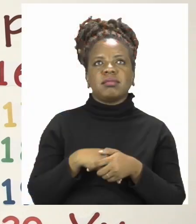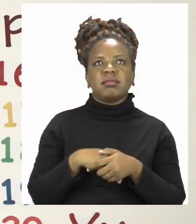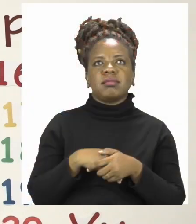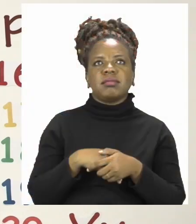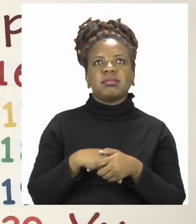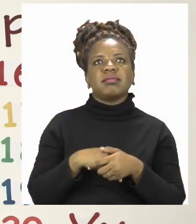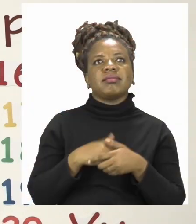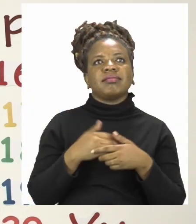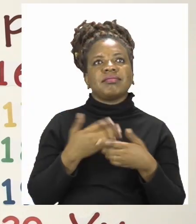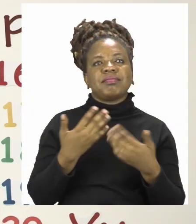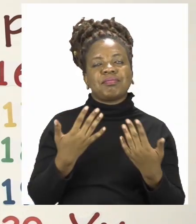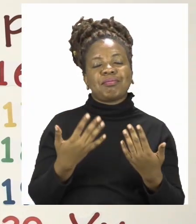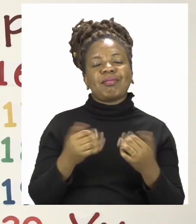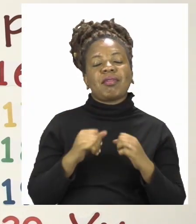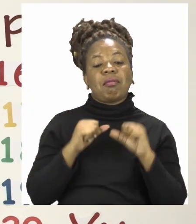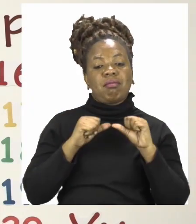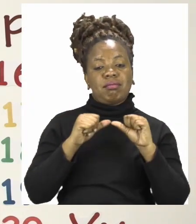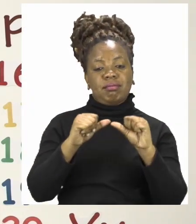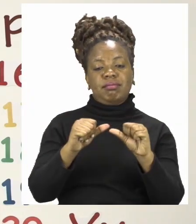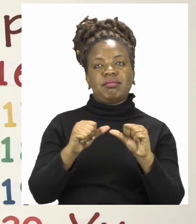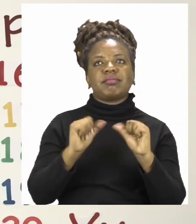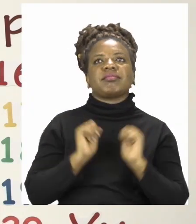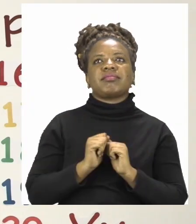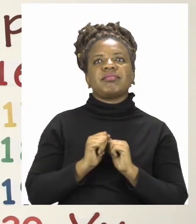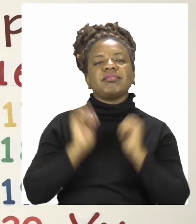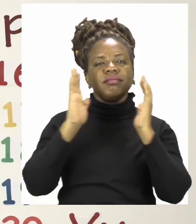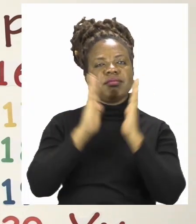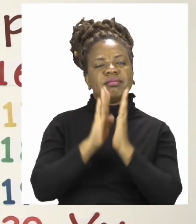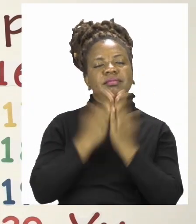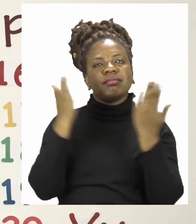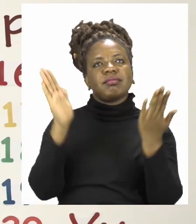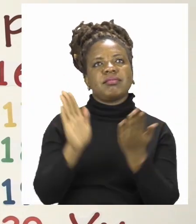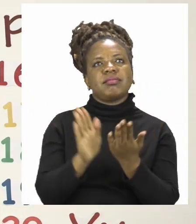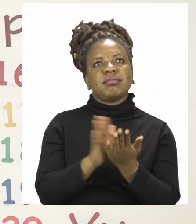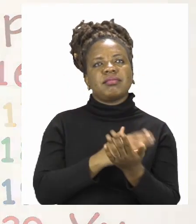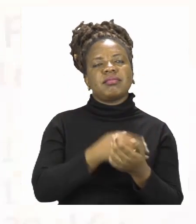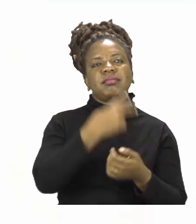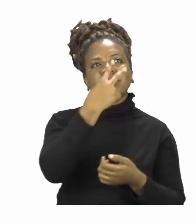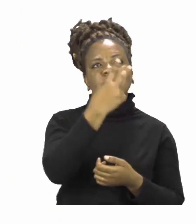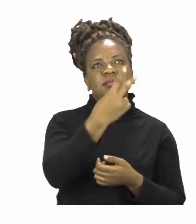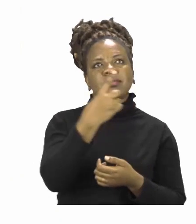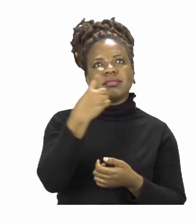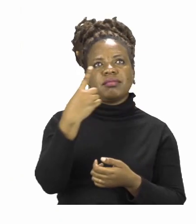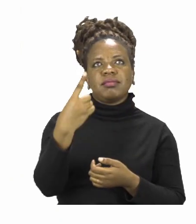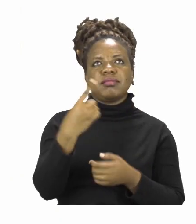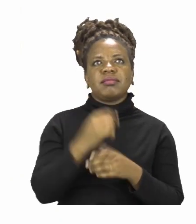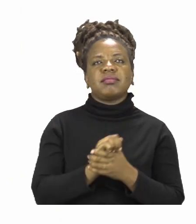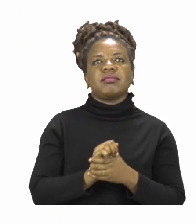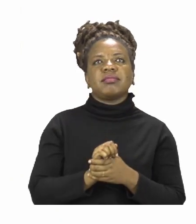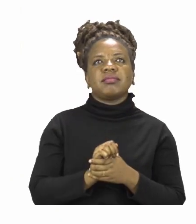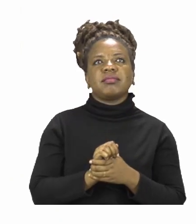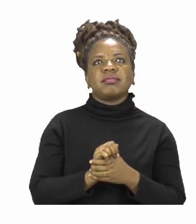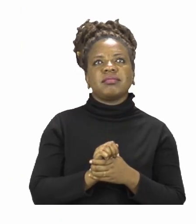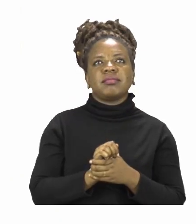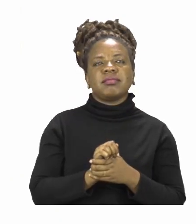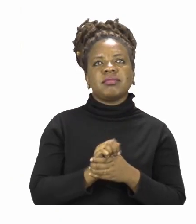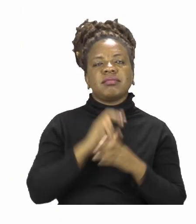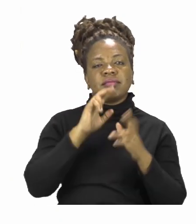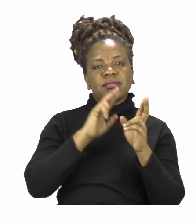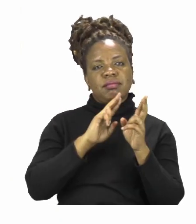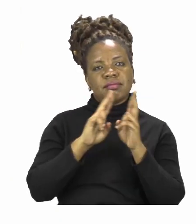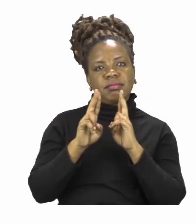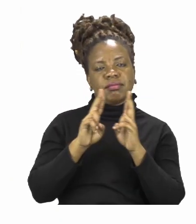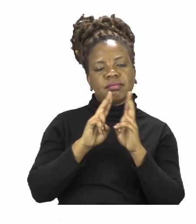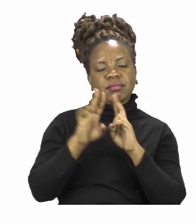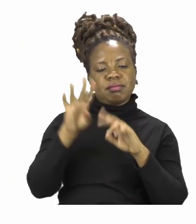Now let's move on to our next exercise on page 21. On page 21, we are going to be doing